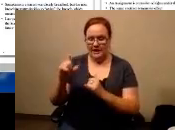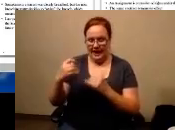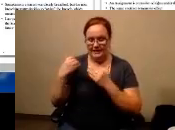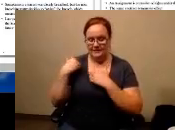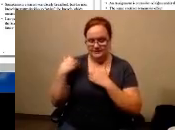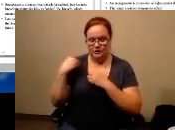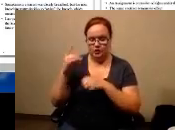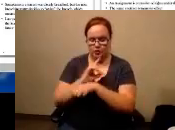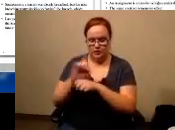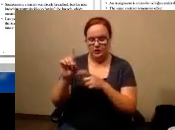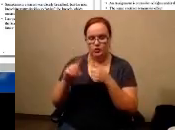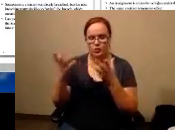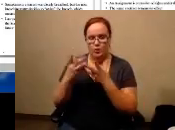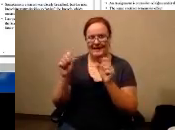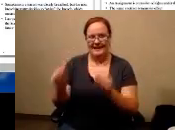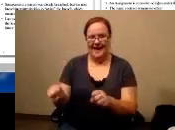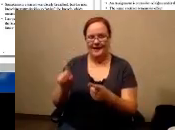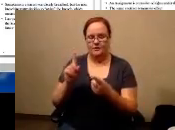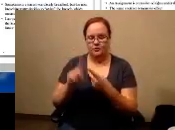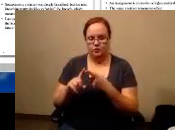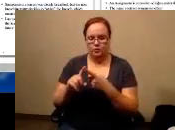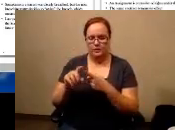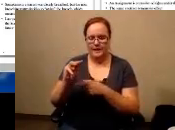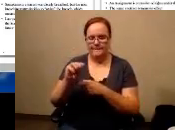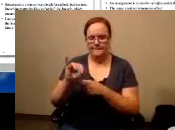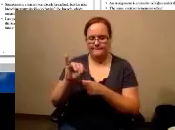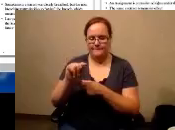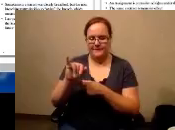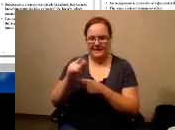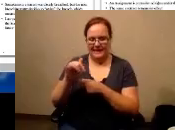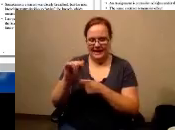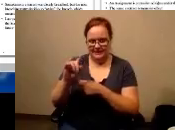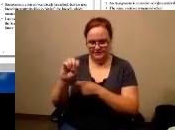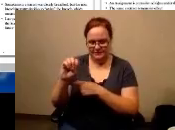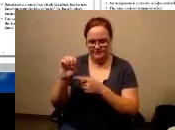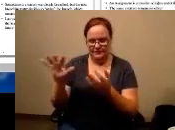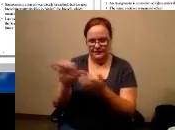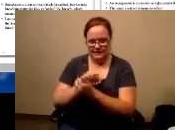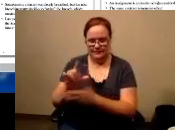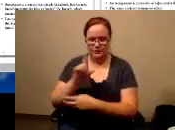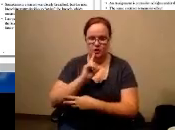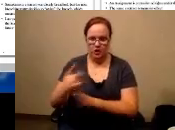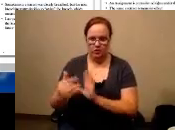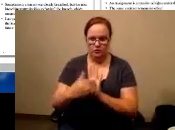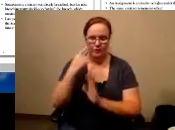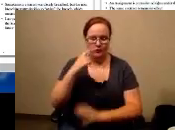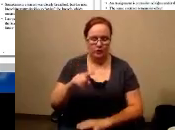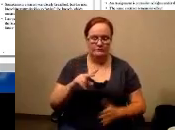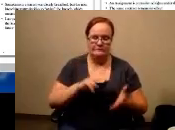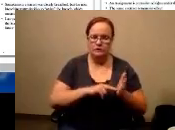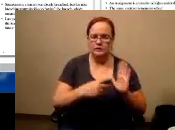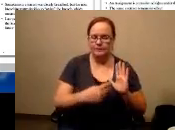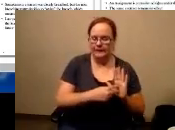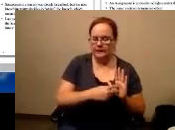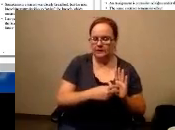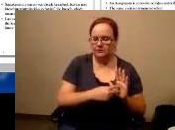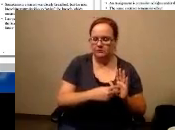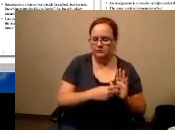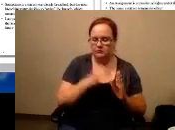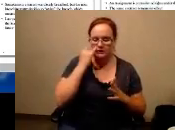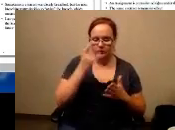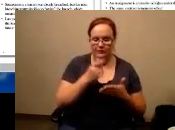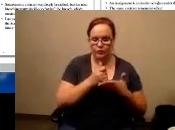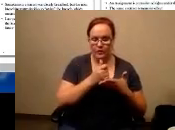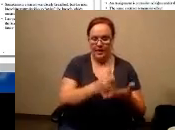can to mitigate the damages that it's suing for. In other words, in effect, to help the